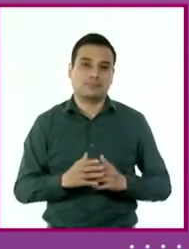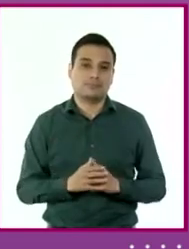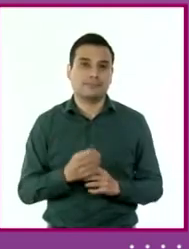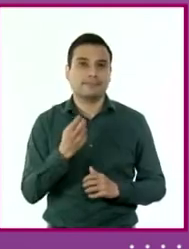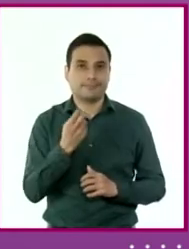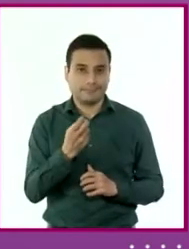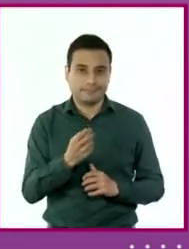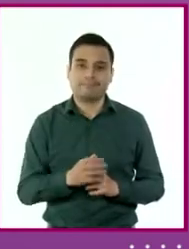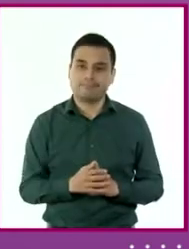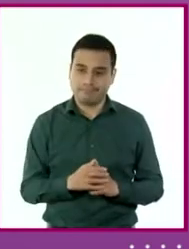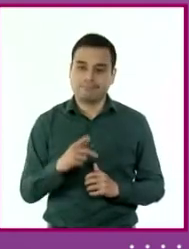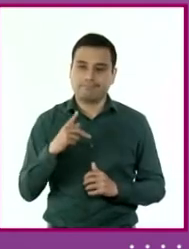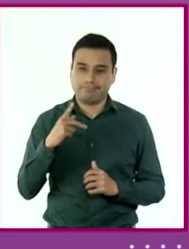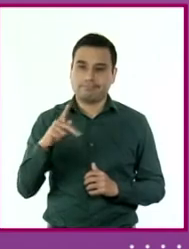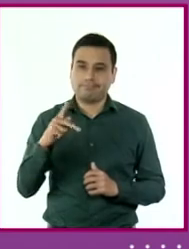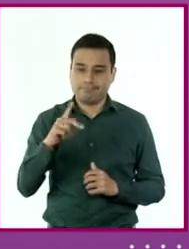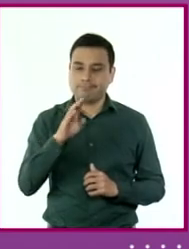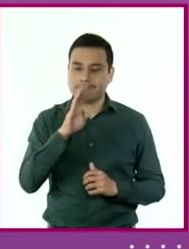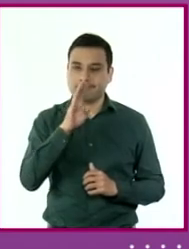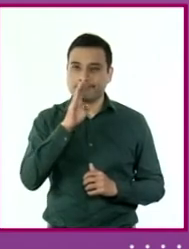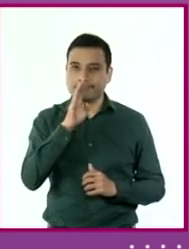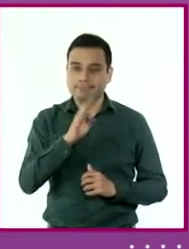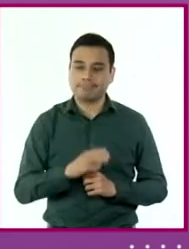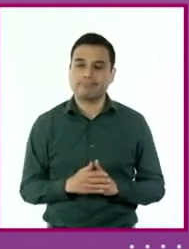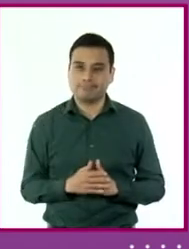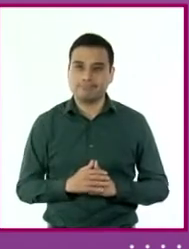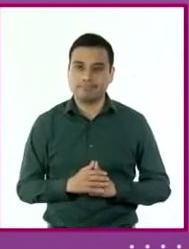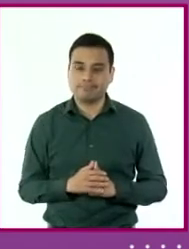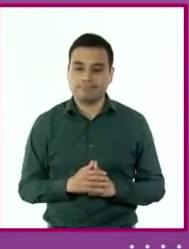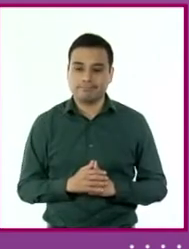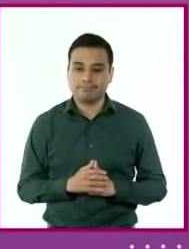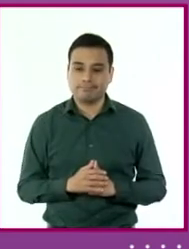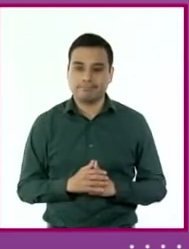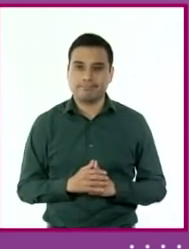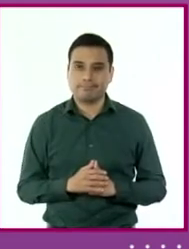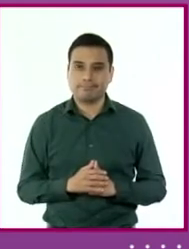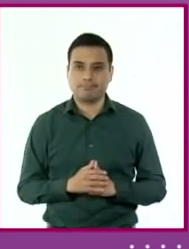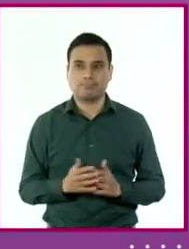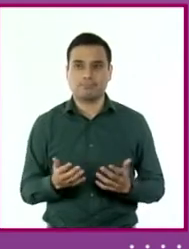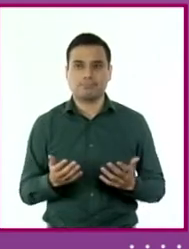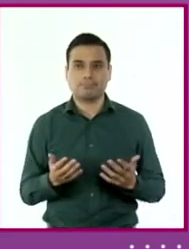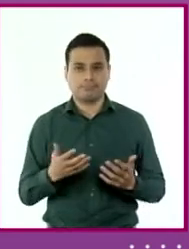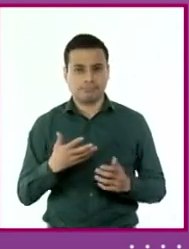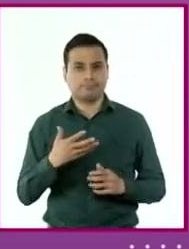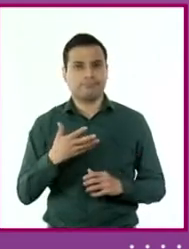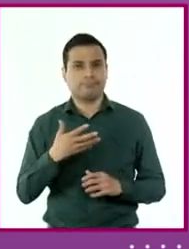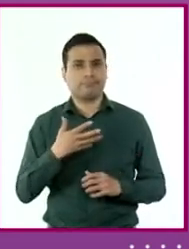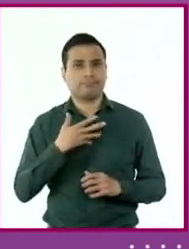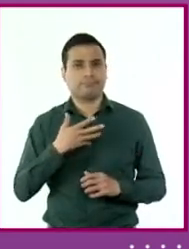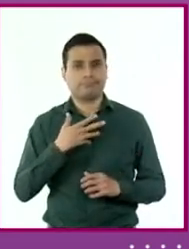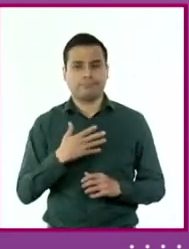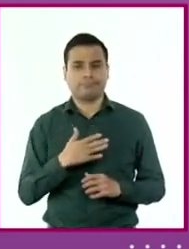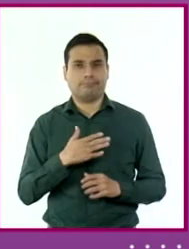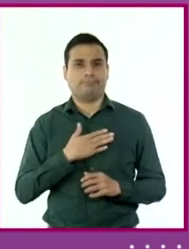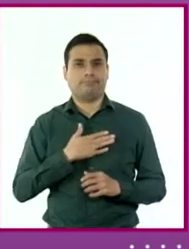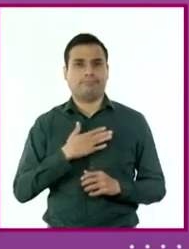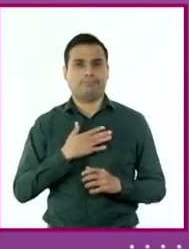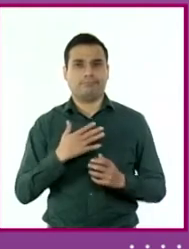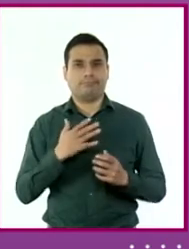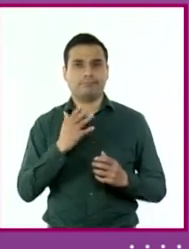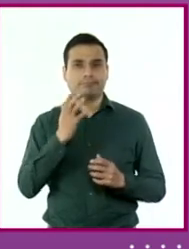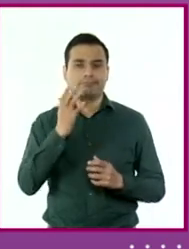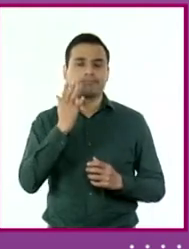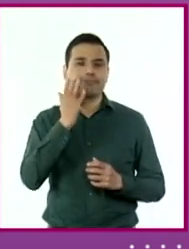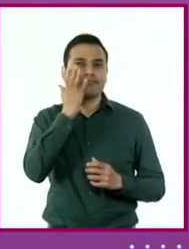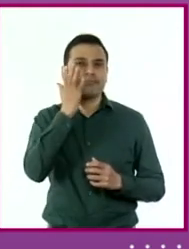are definitely her sandals. I have our towels, but they're dirty, and we have a